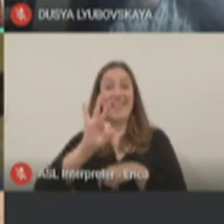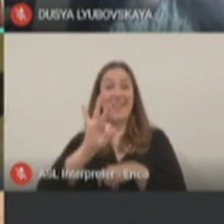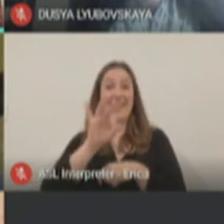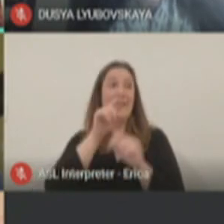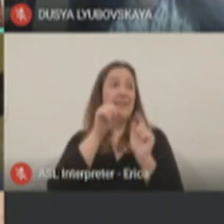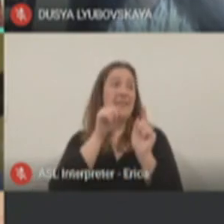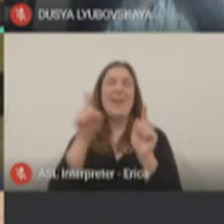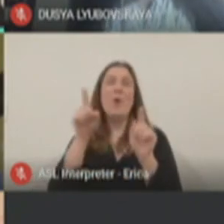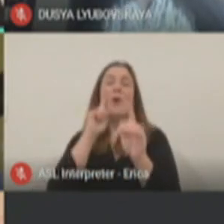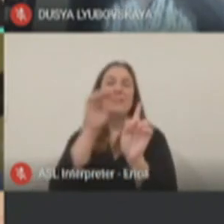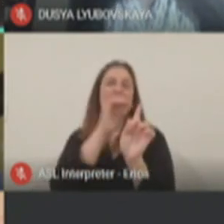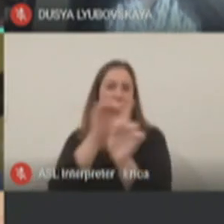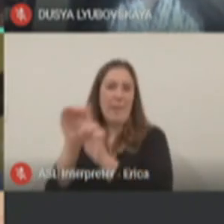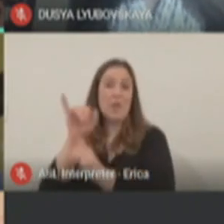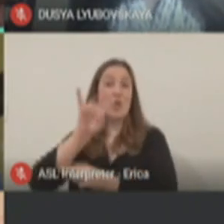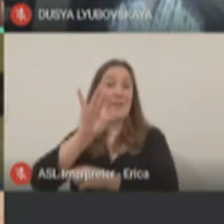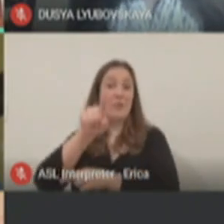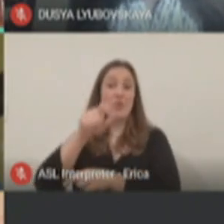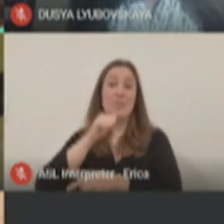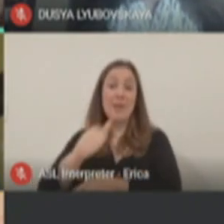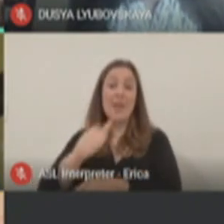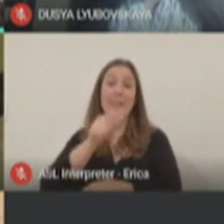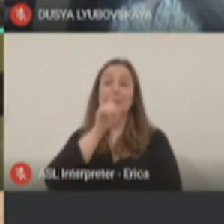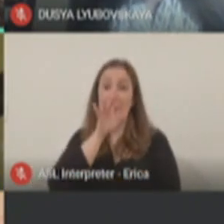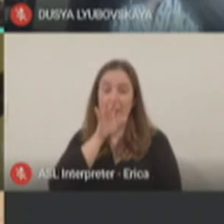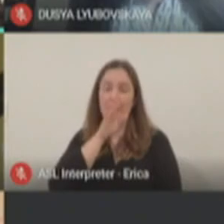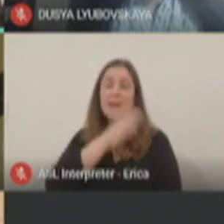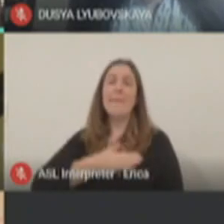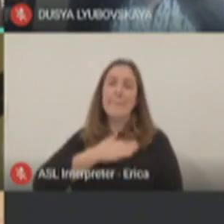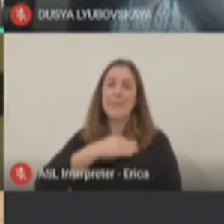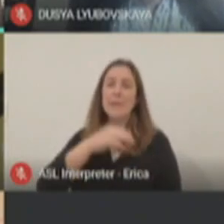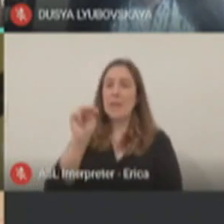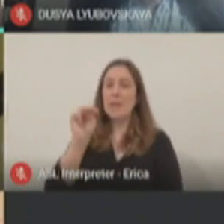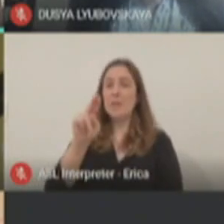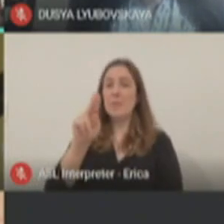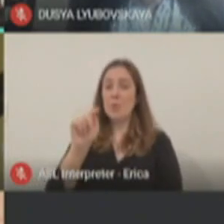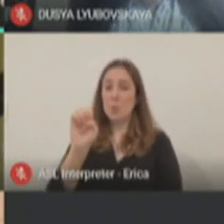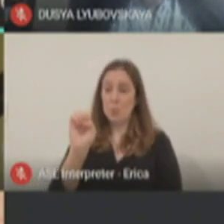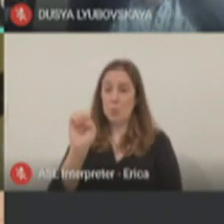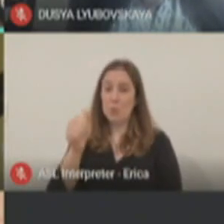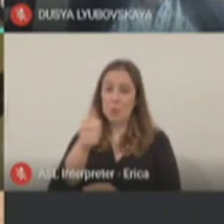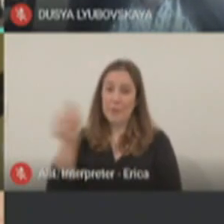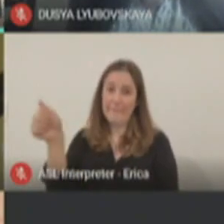Just a reminder that if you're not speaking, please mute yourself.